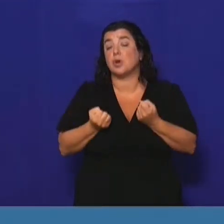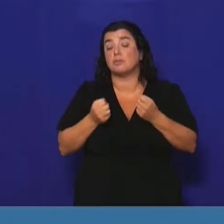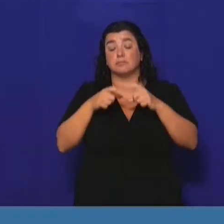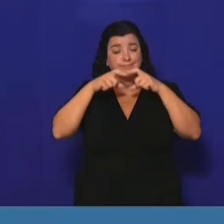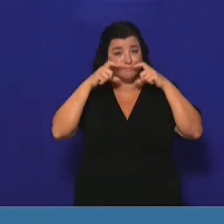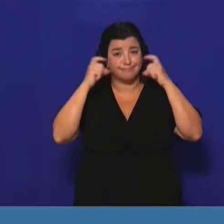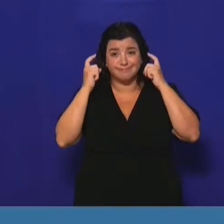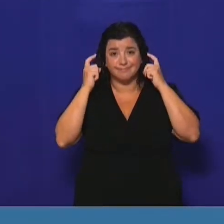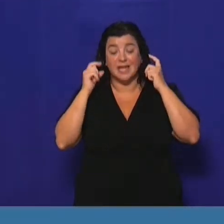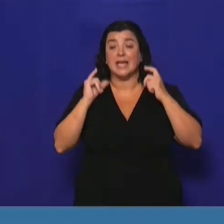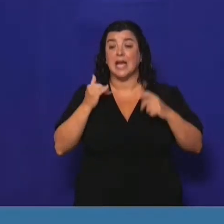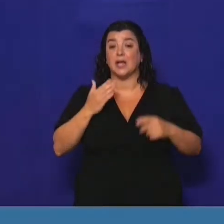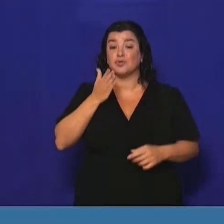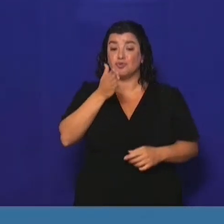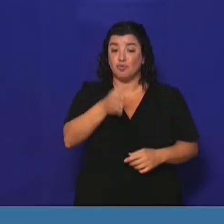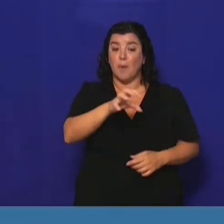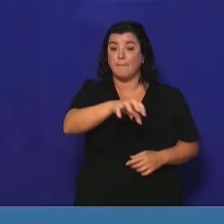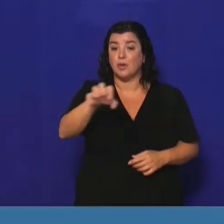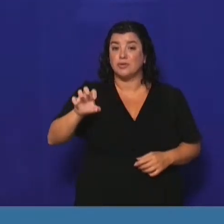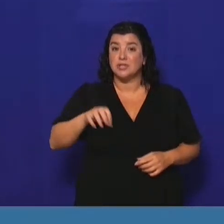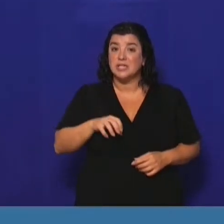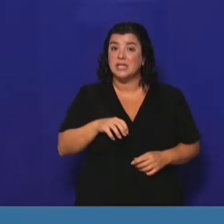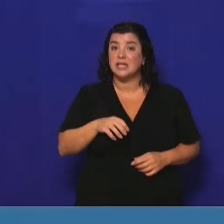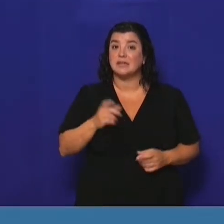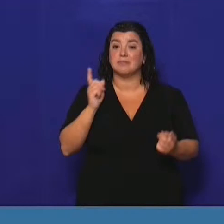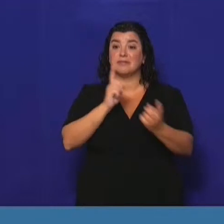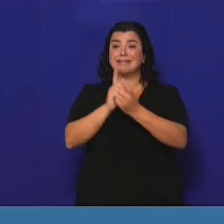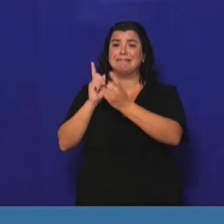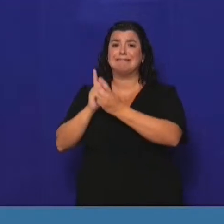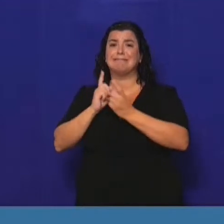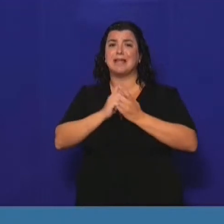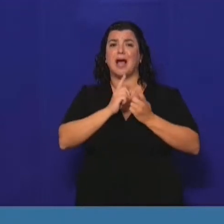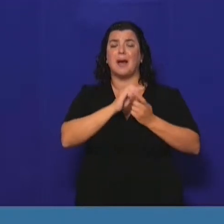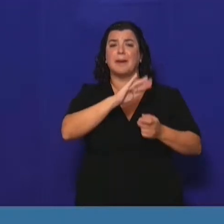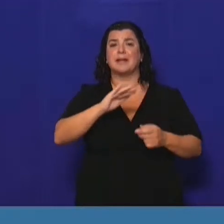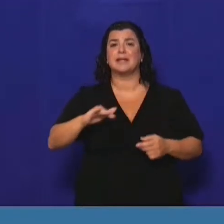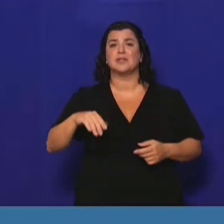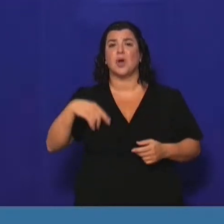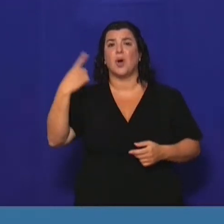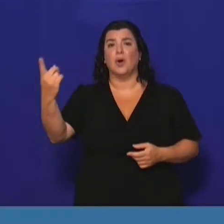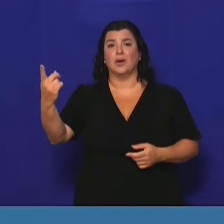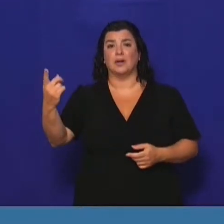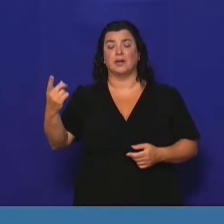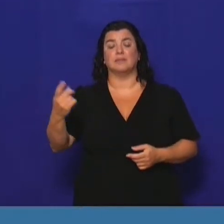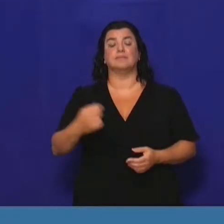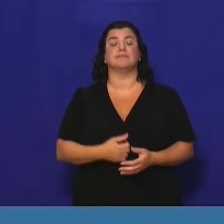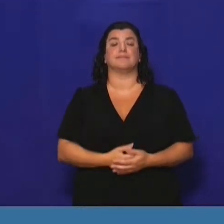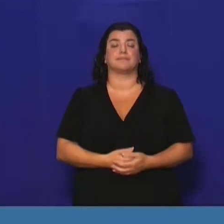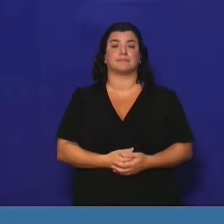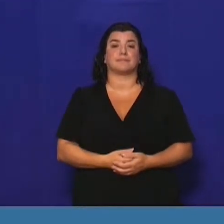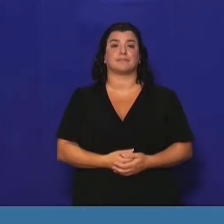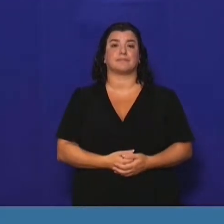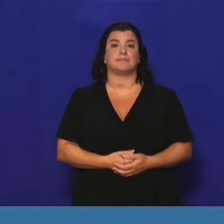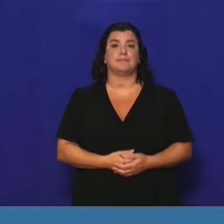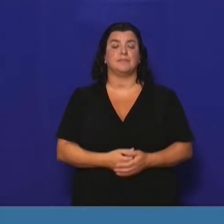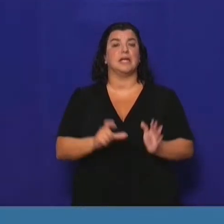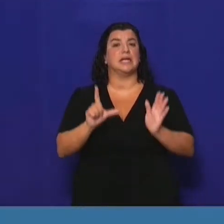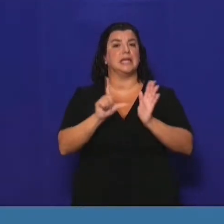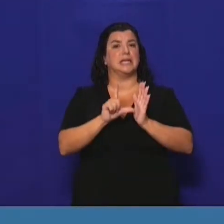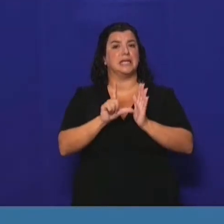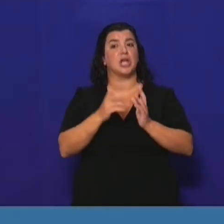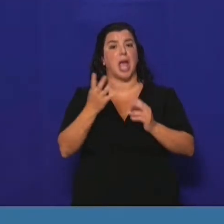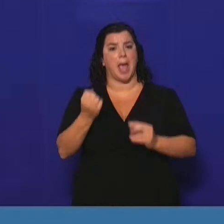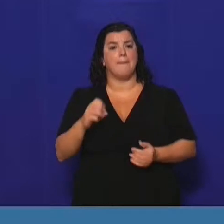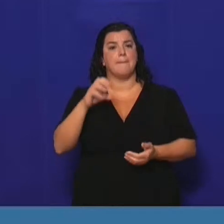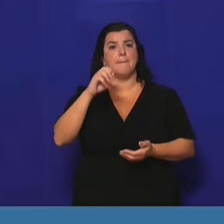f'ċerti postijiet li ħadd tiltaqa' ma' nies oħrajn li mhumiex is-soltu n-nies li inti tkun magħhom. U l-liġi hemm postijiet li huma